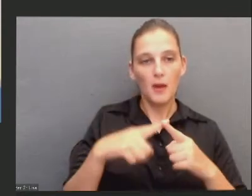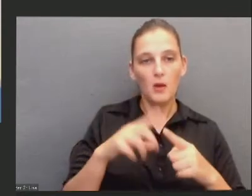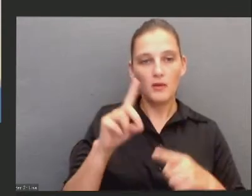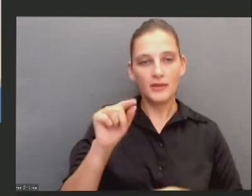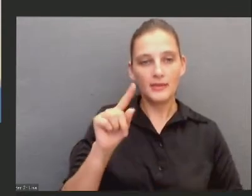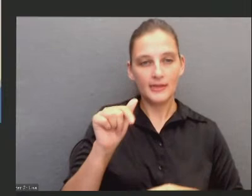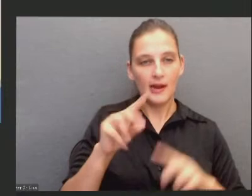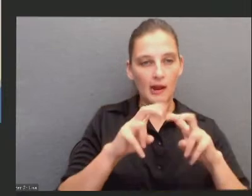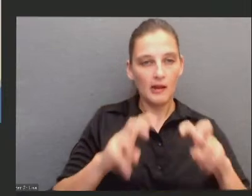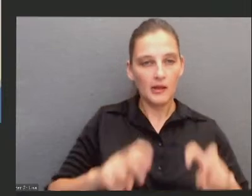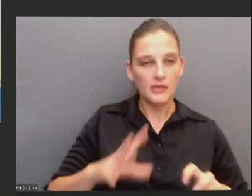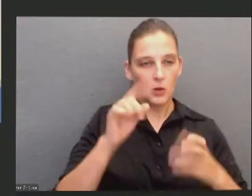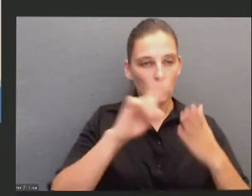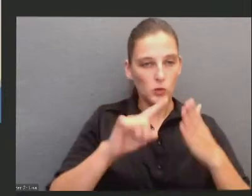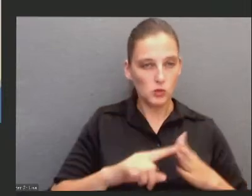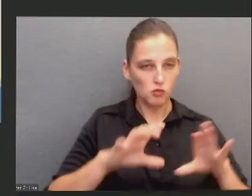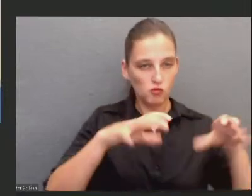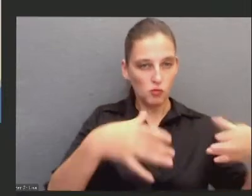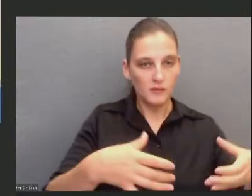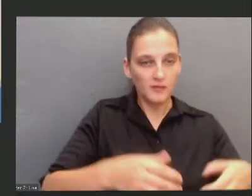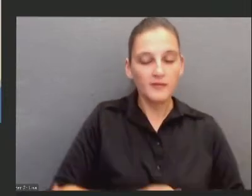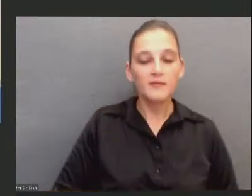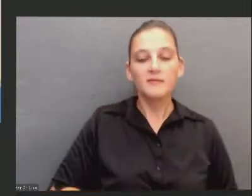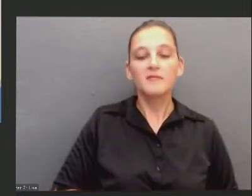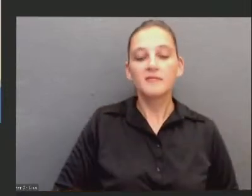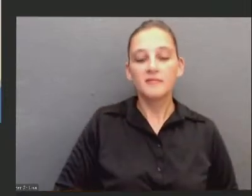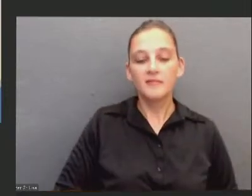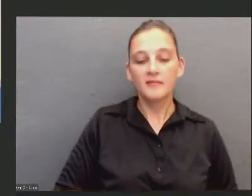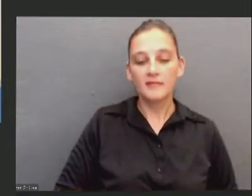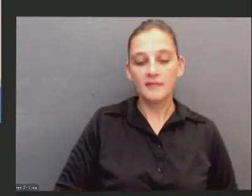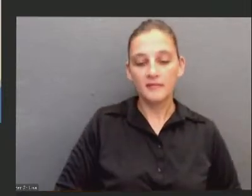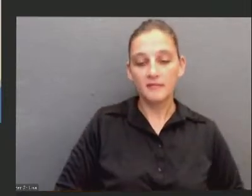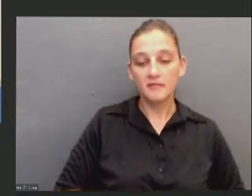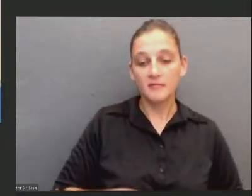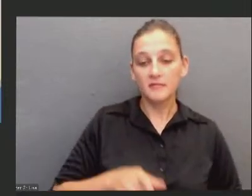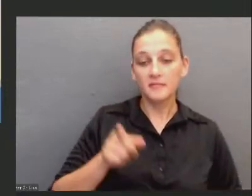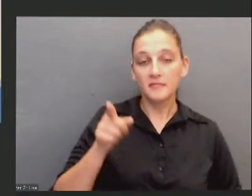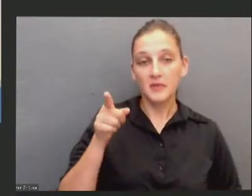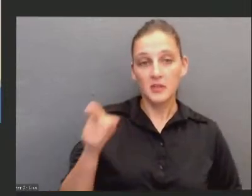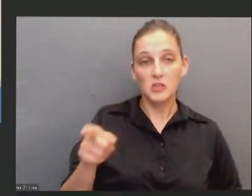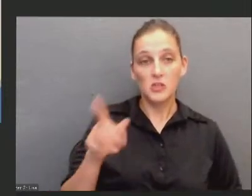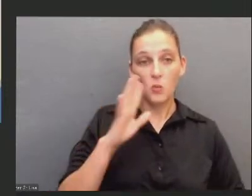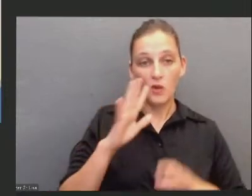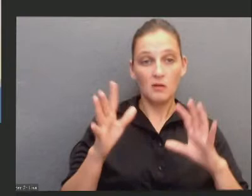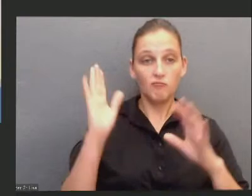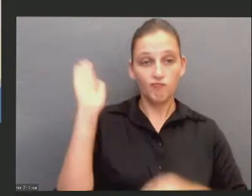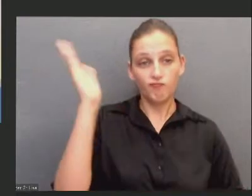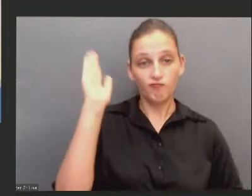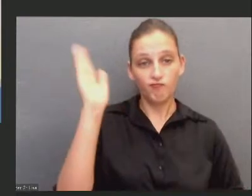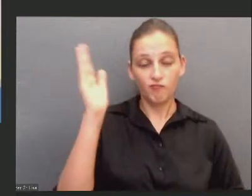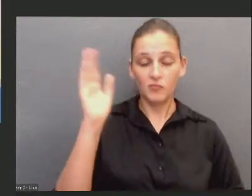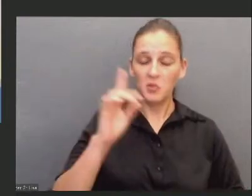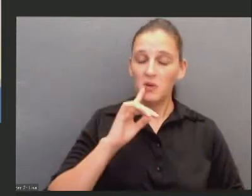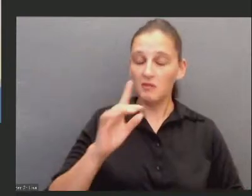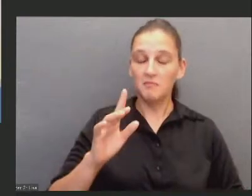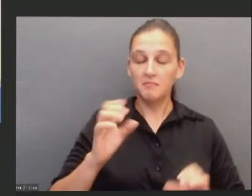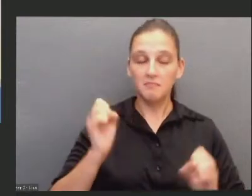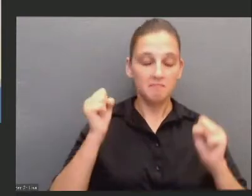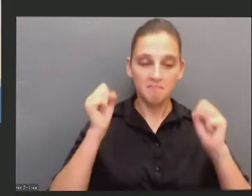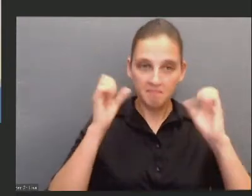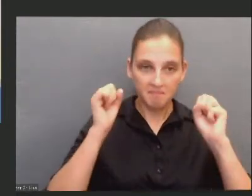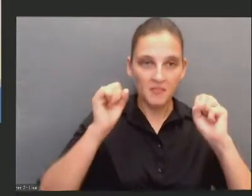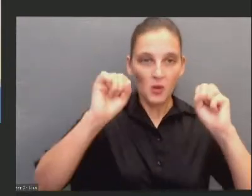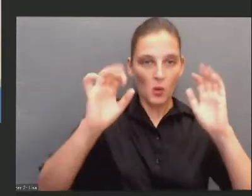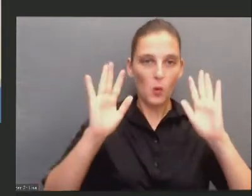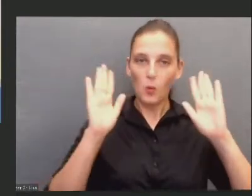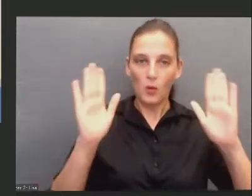research. She will present the remarkable and phenomenal work that